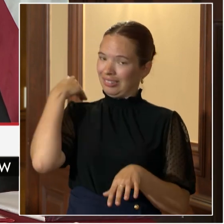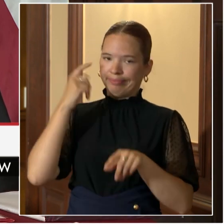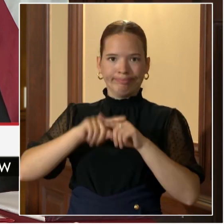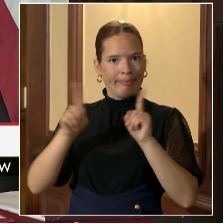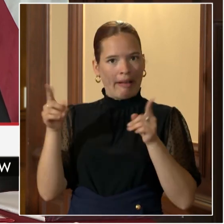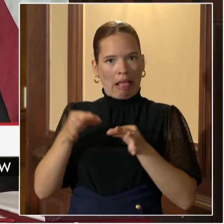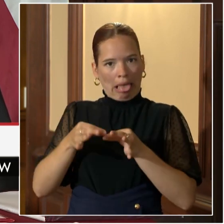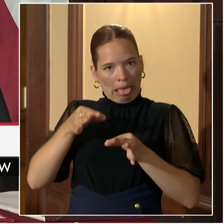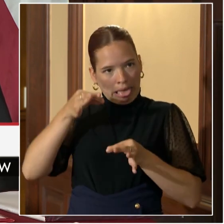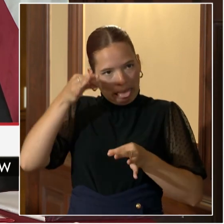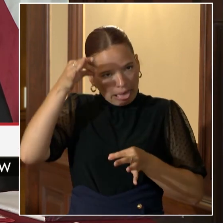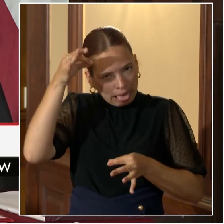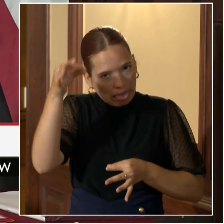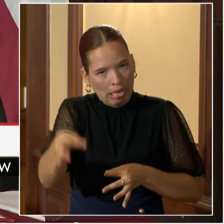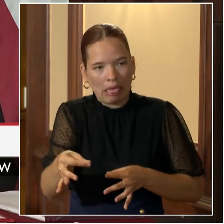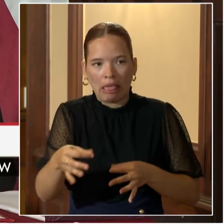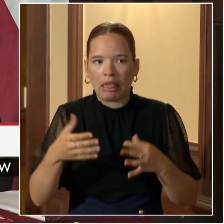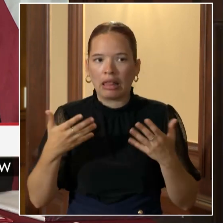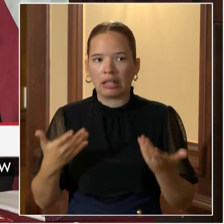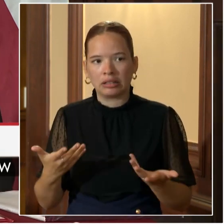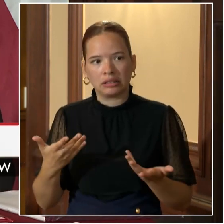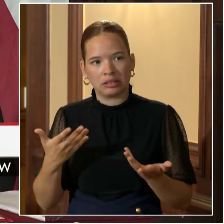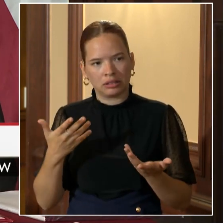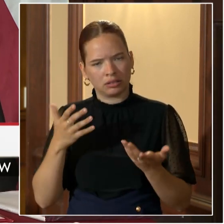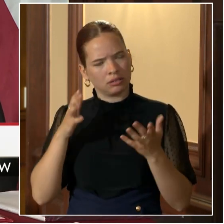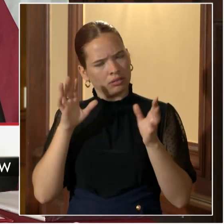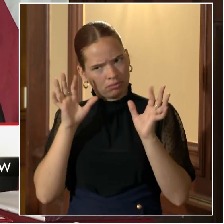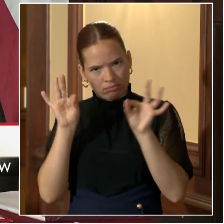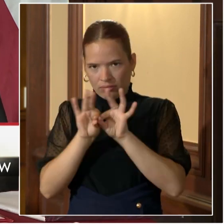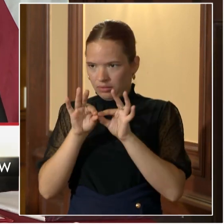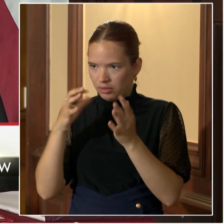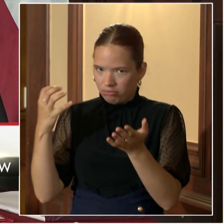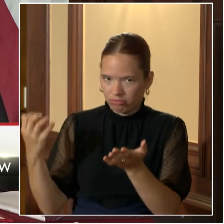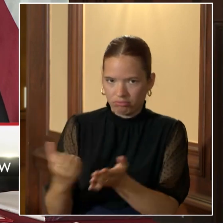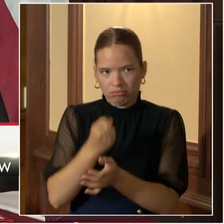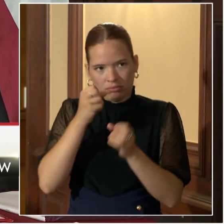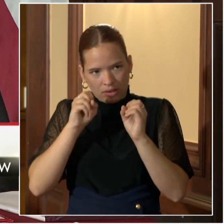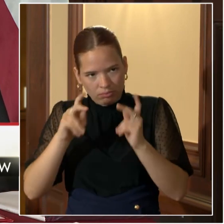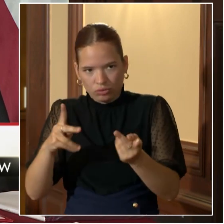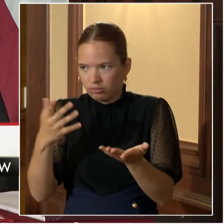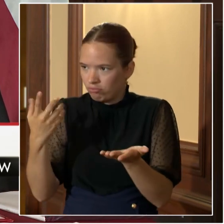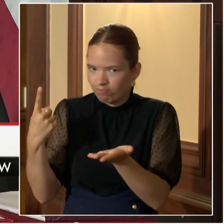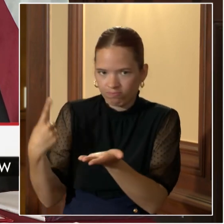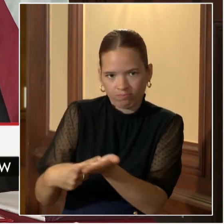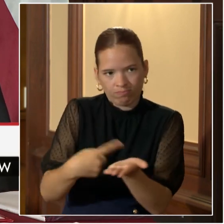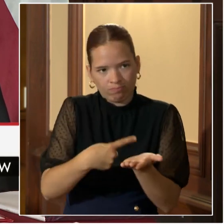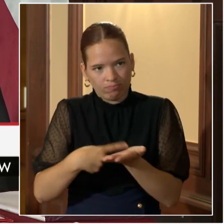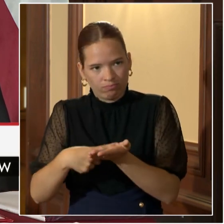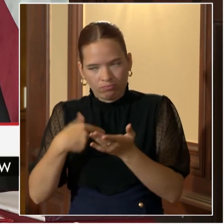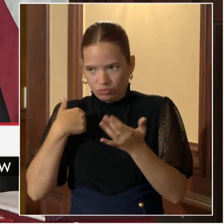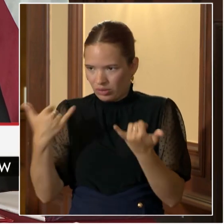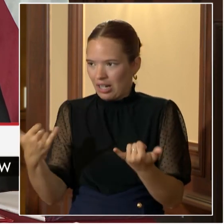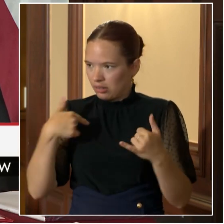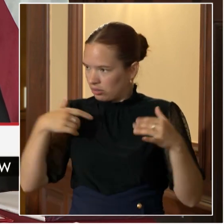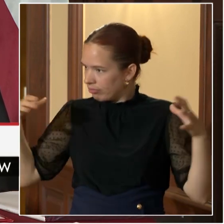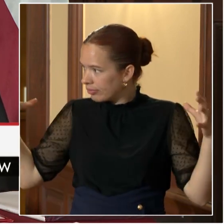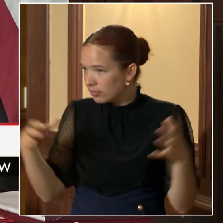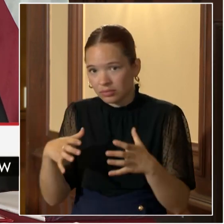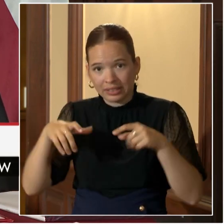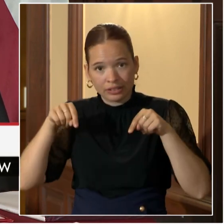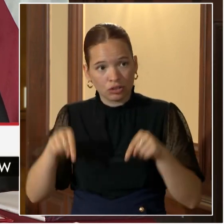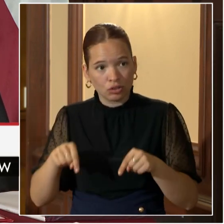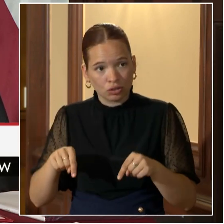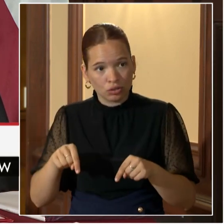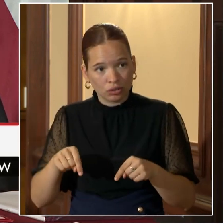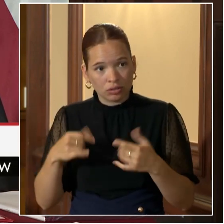this is an important opportunity for us to come together and to see what we're doing and what progress we have